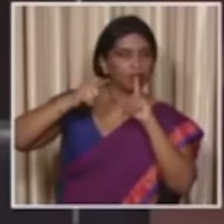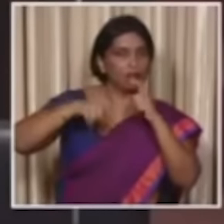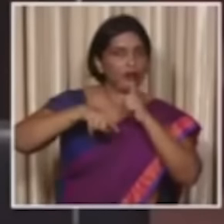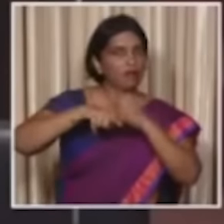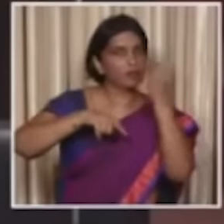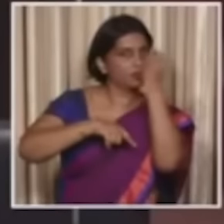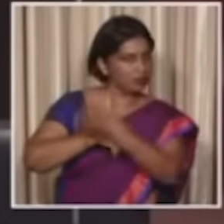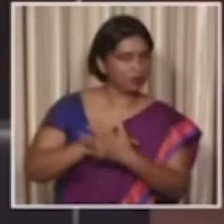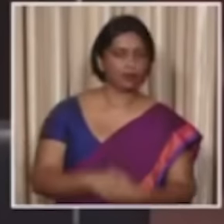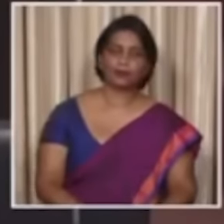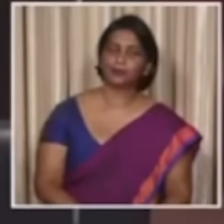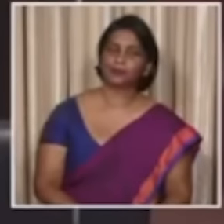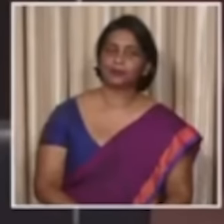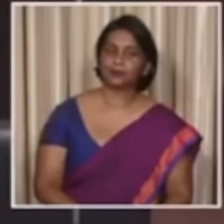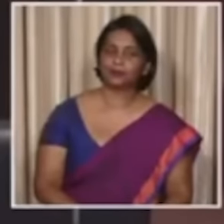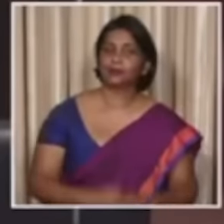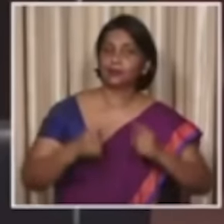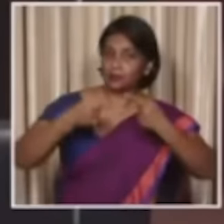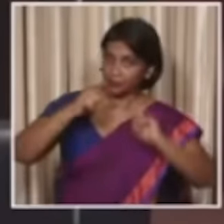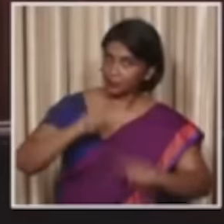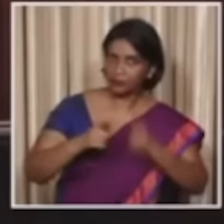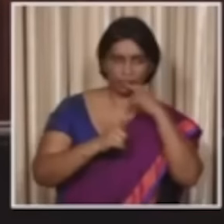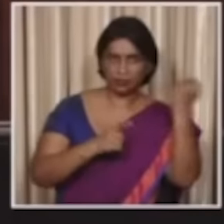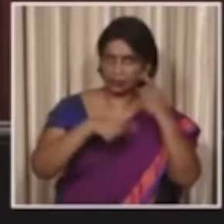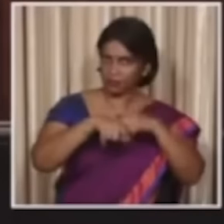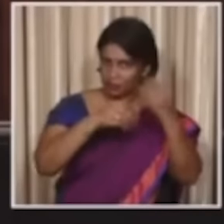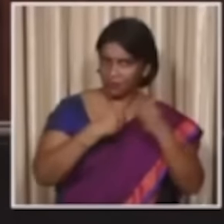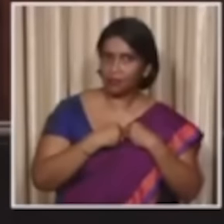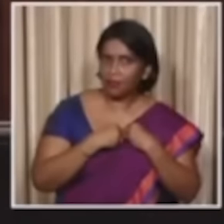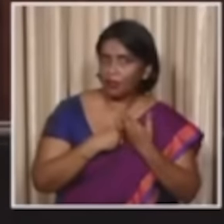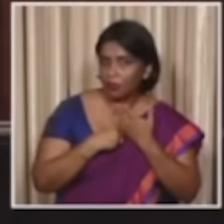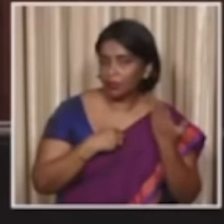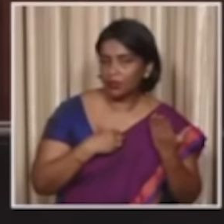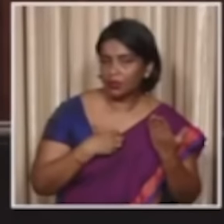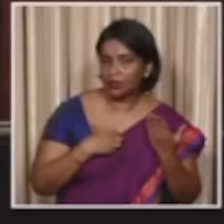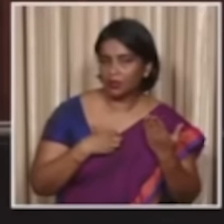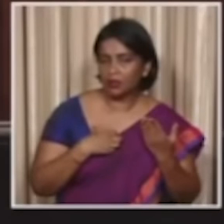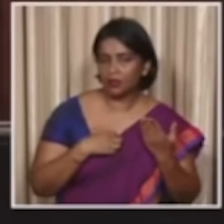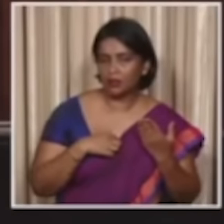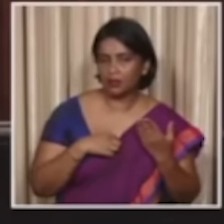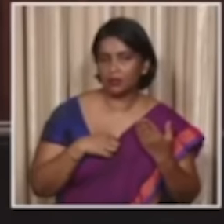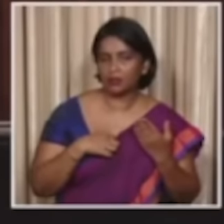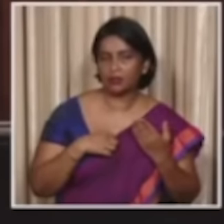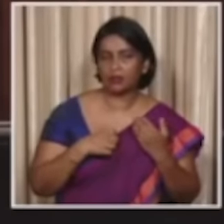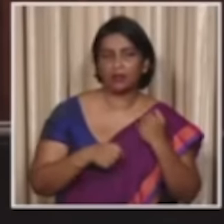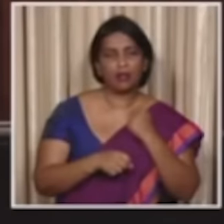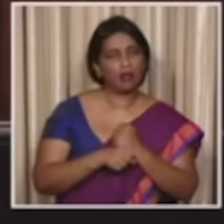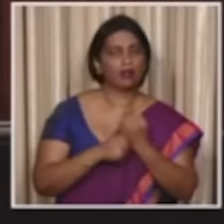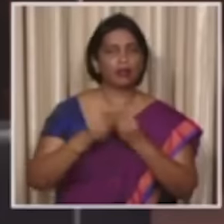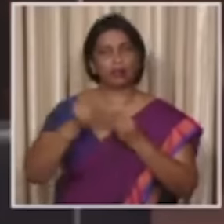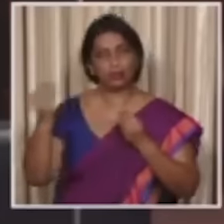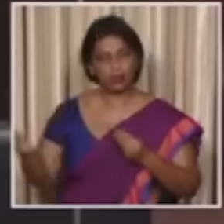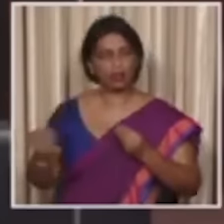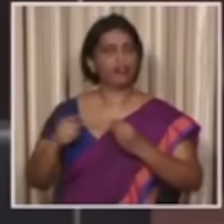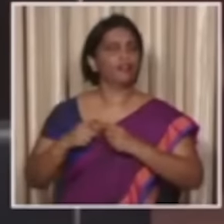not give me time to speak. It goes to the side of the government, and then the next turn is for you. You deprived my